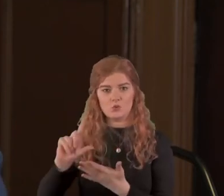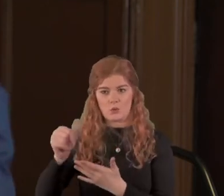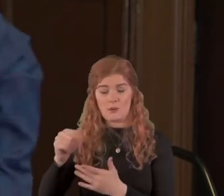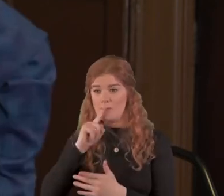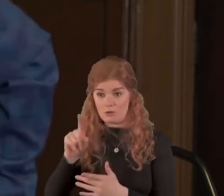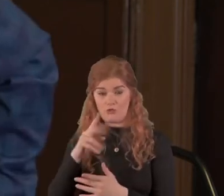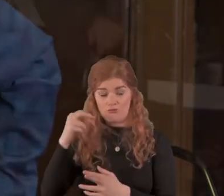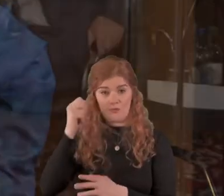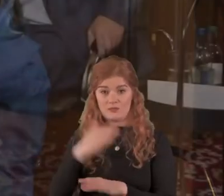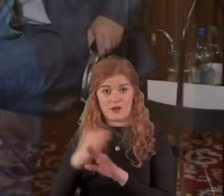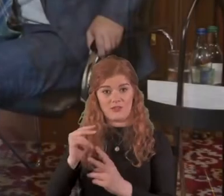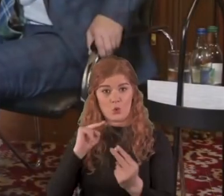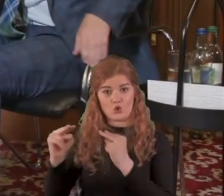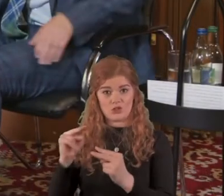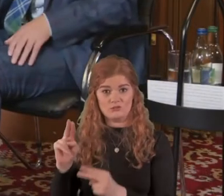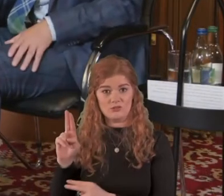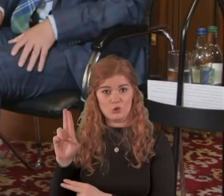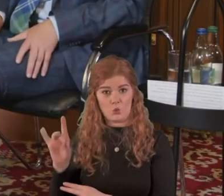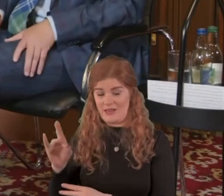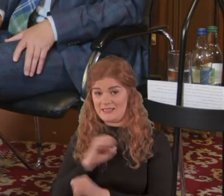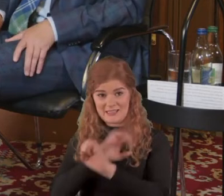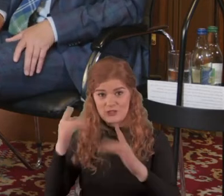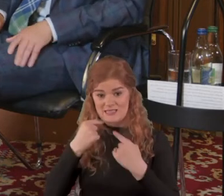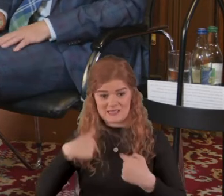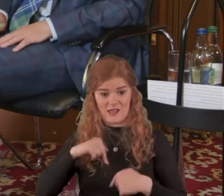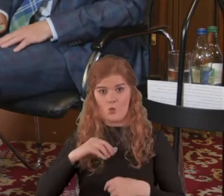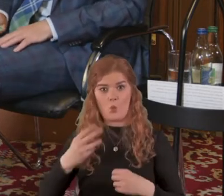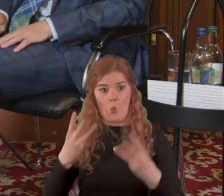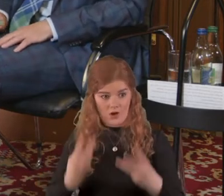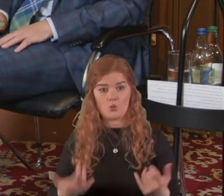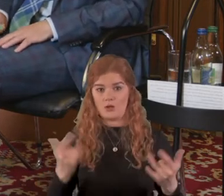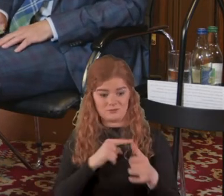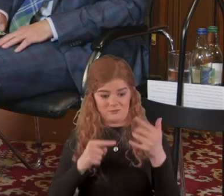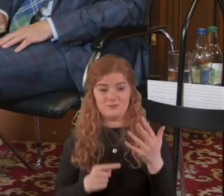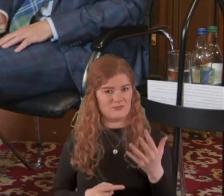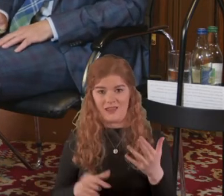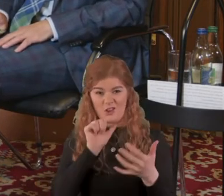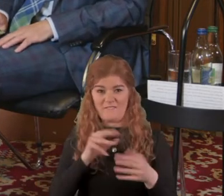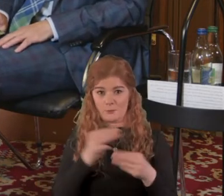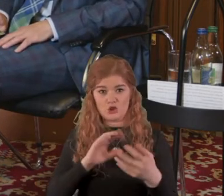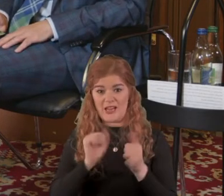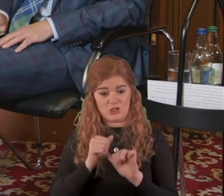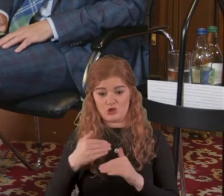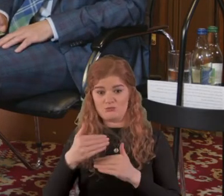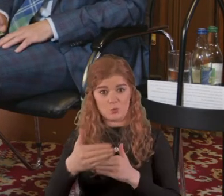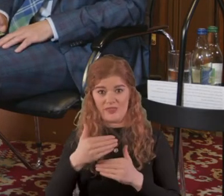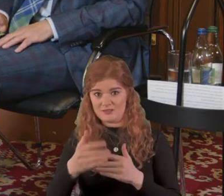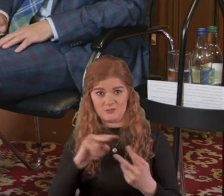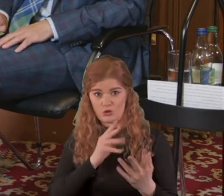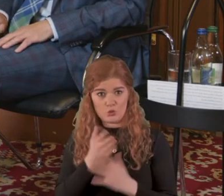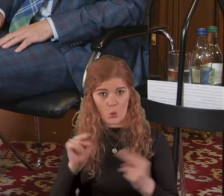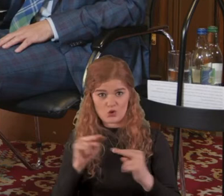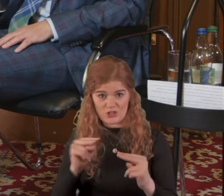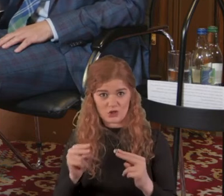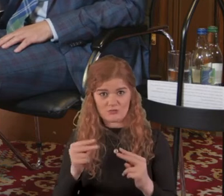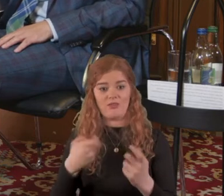of the negotiations, the British set out their position, and not much changes between then and the signature.